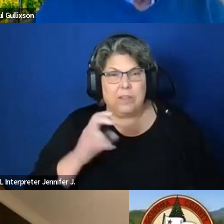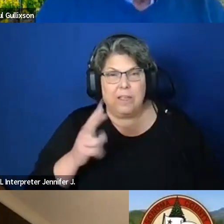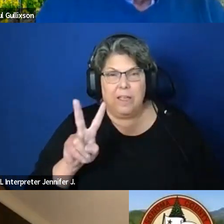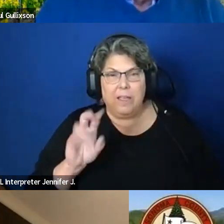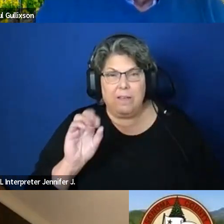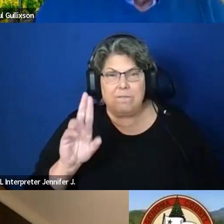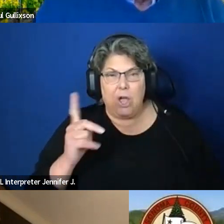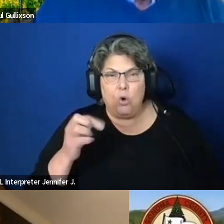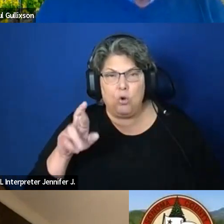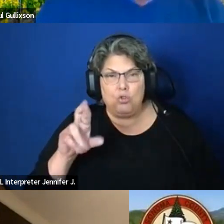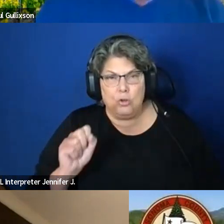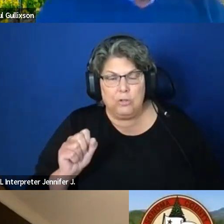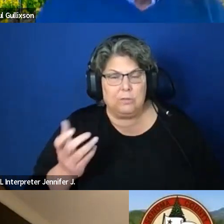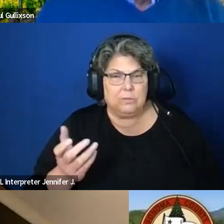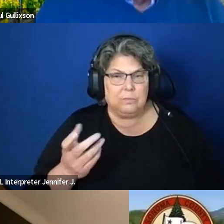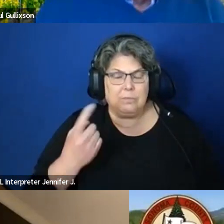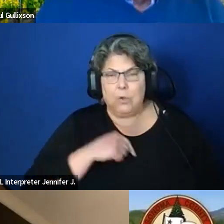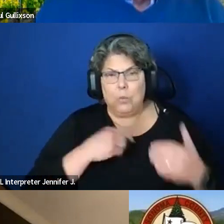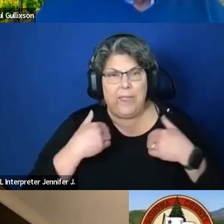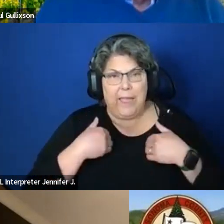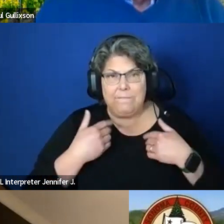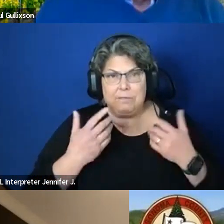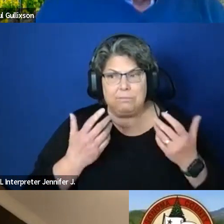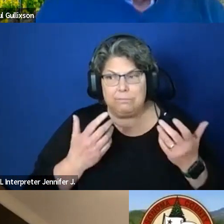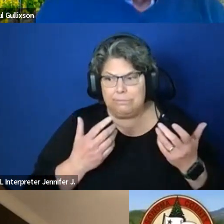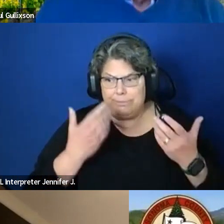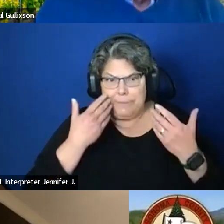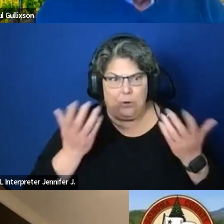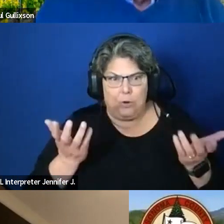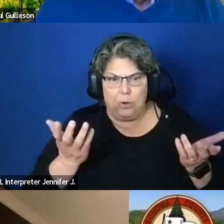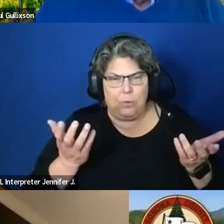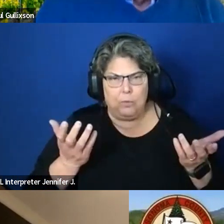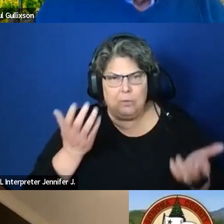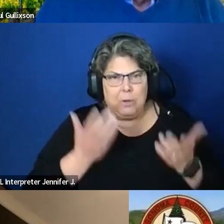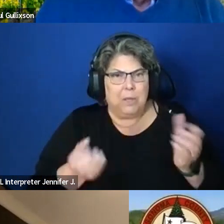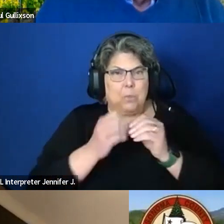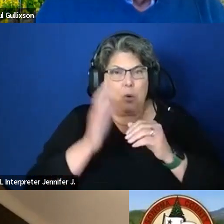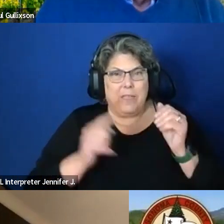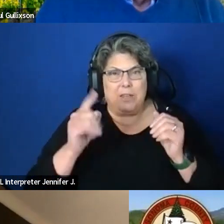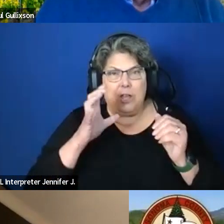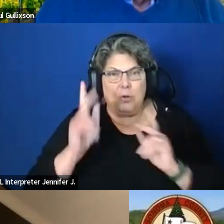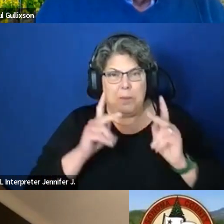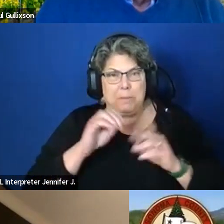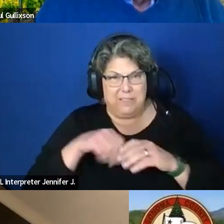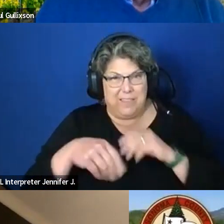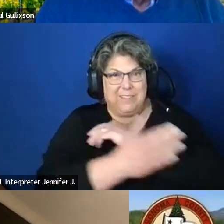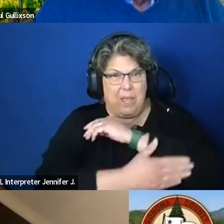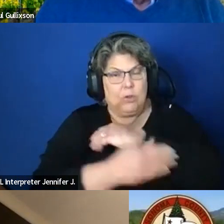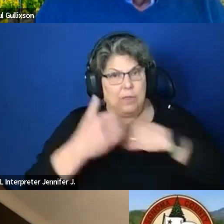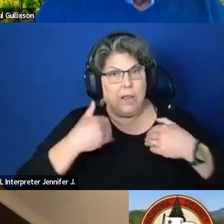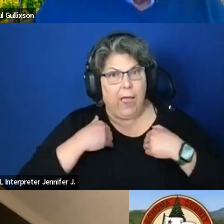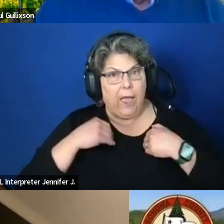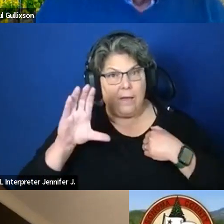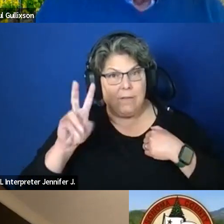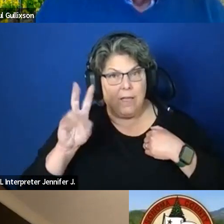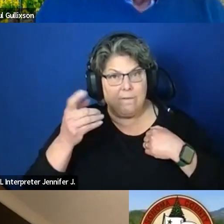And, we have, I don't know, probably more than 100 people in this county who have vouchers that would help